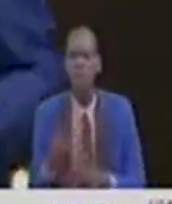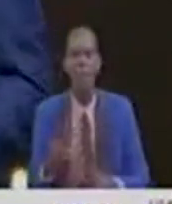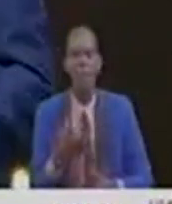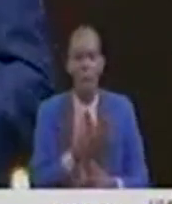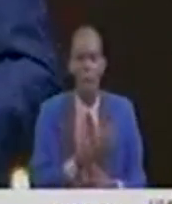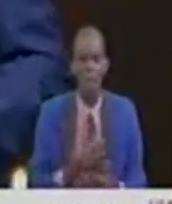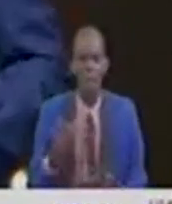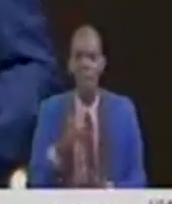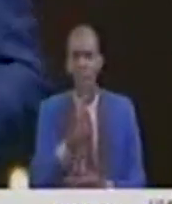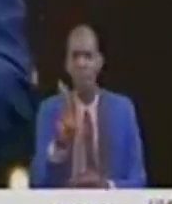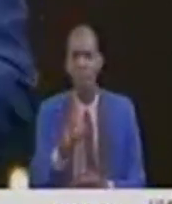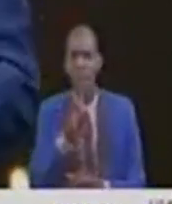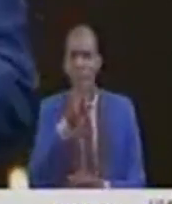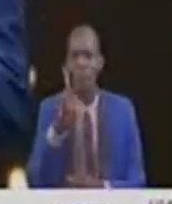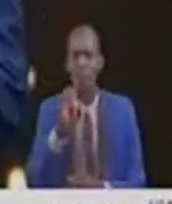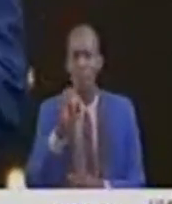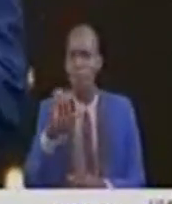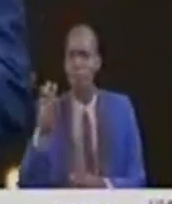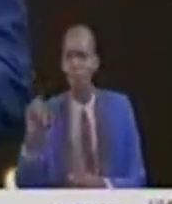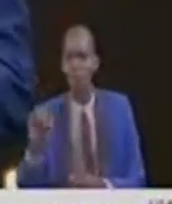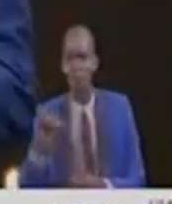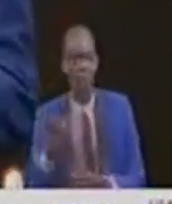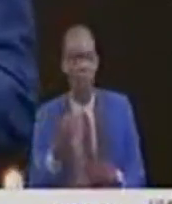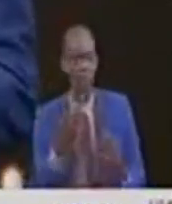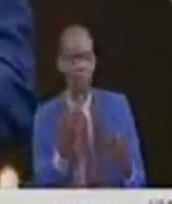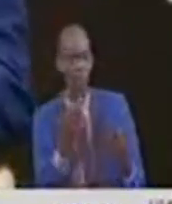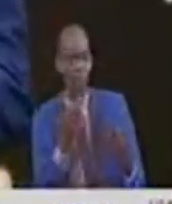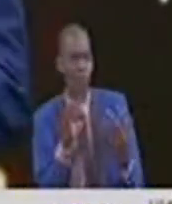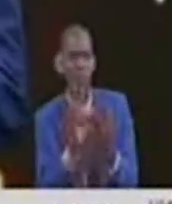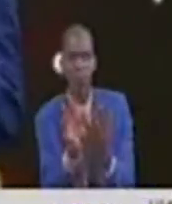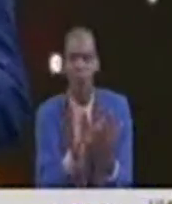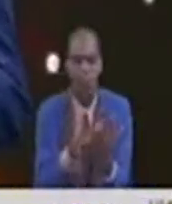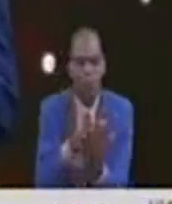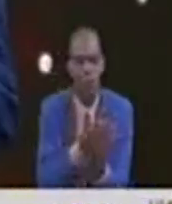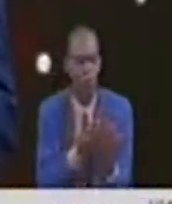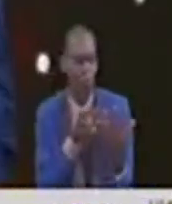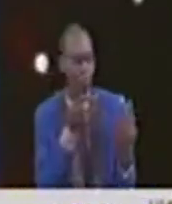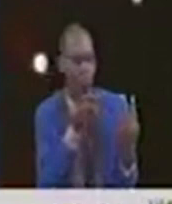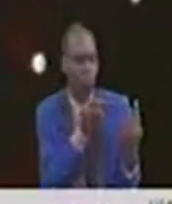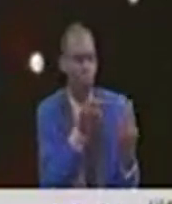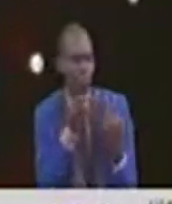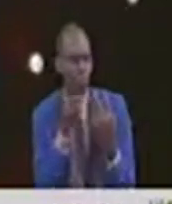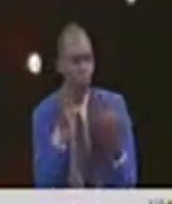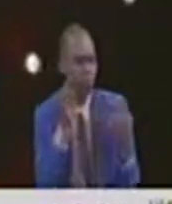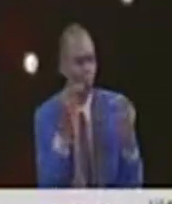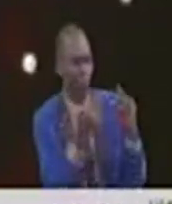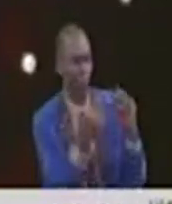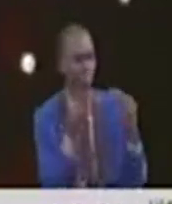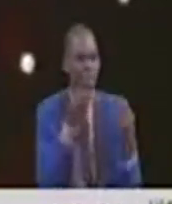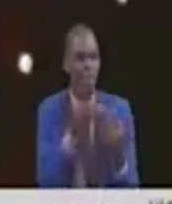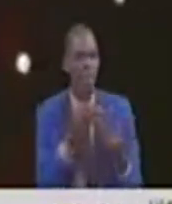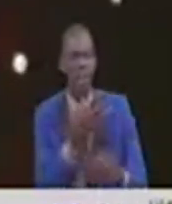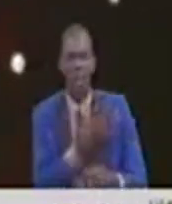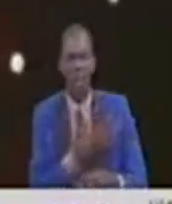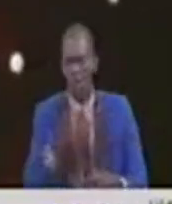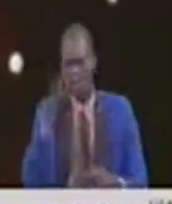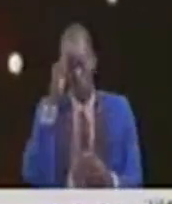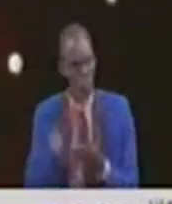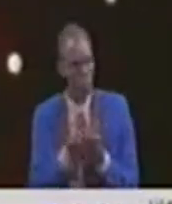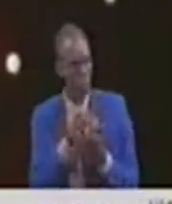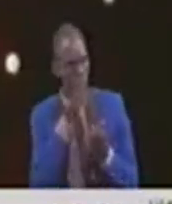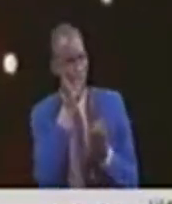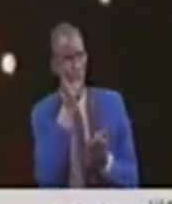see what, and you find the woman laughing, and you say, but this woman said she was tired. No, it's